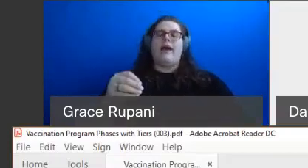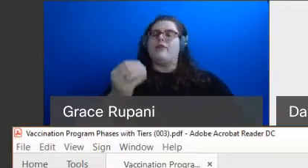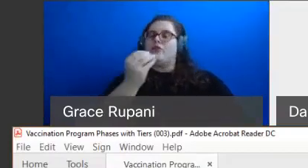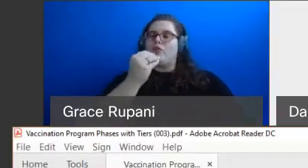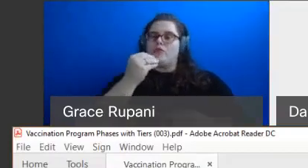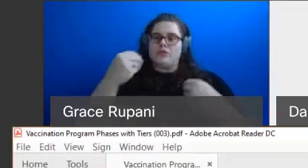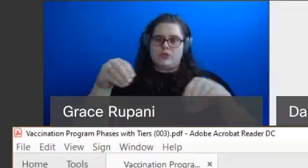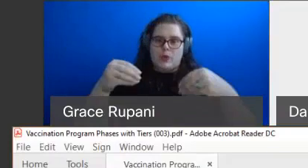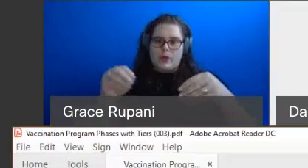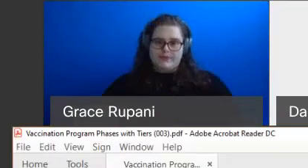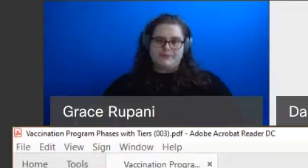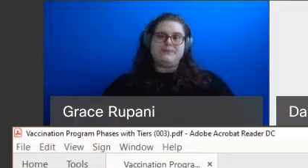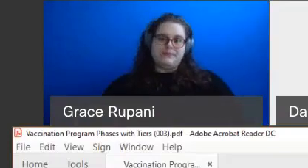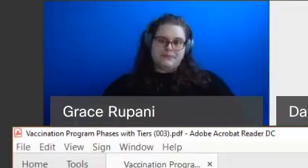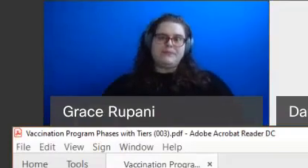stores.